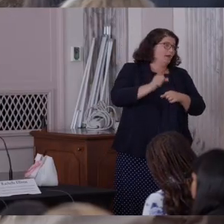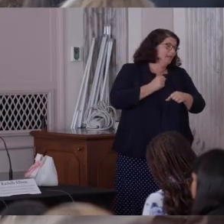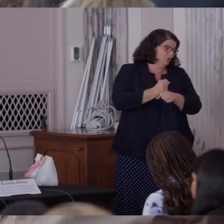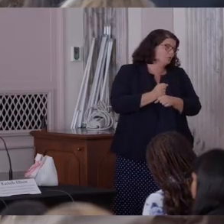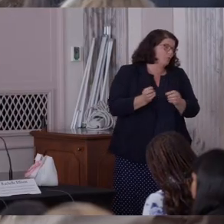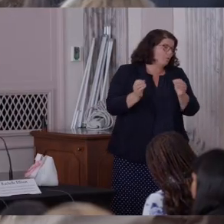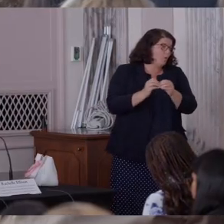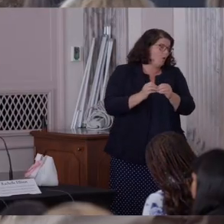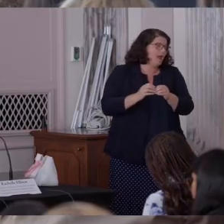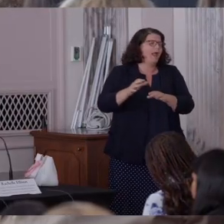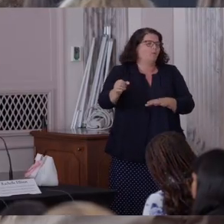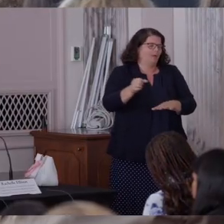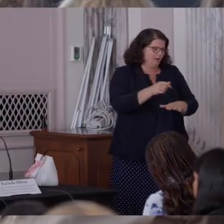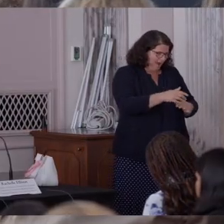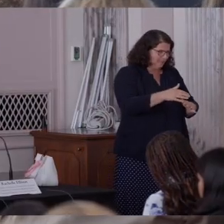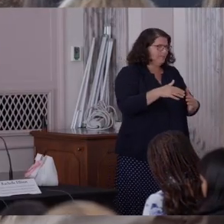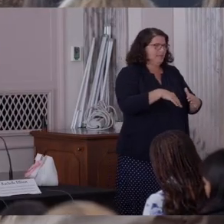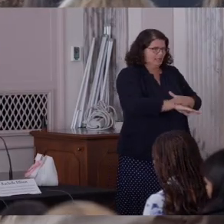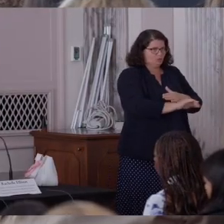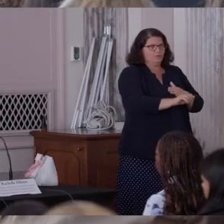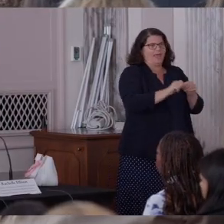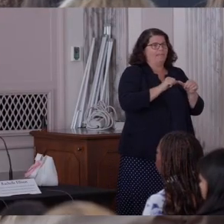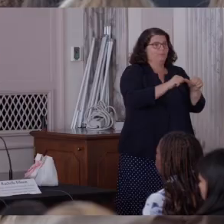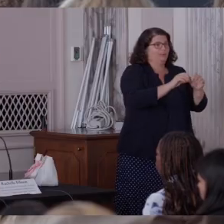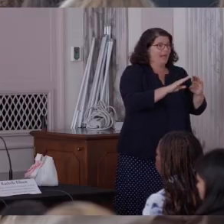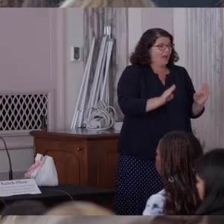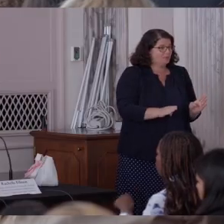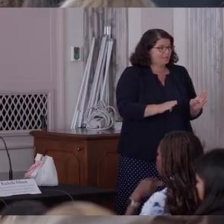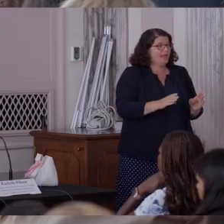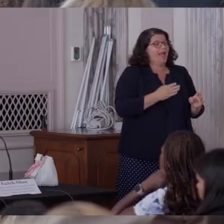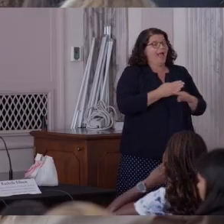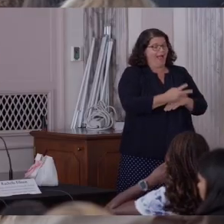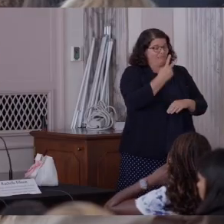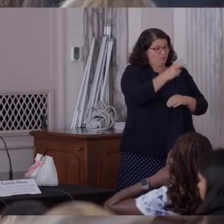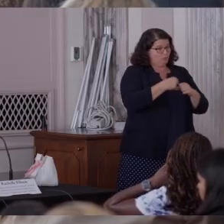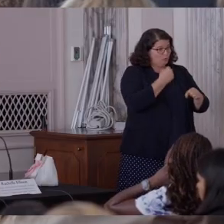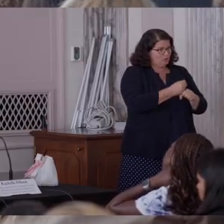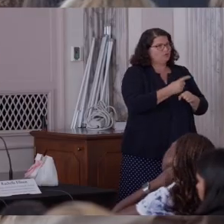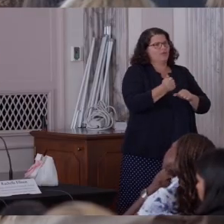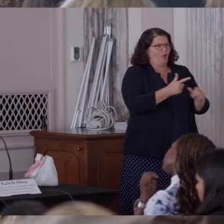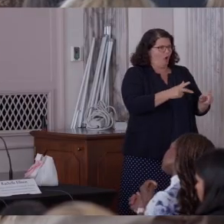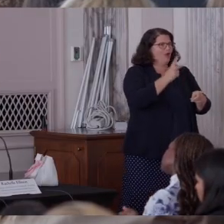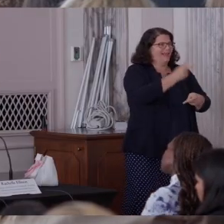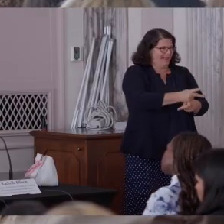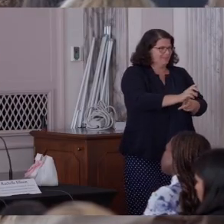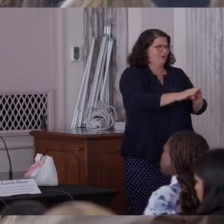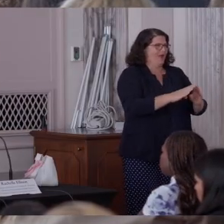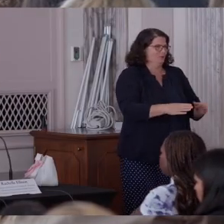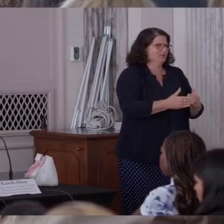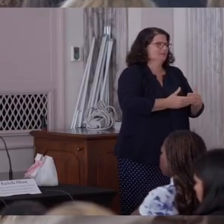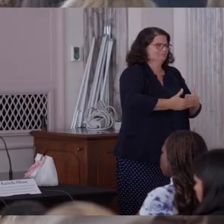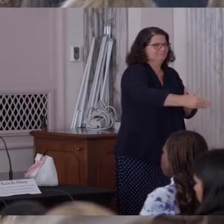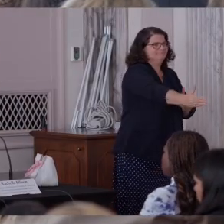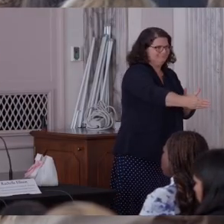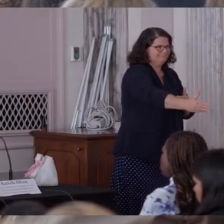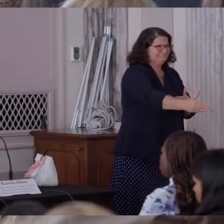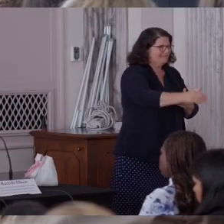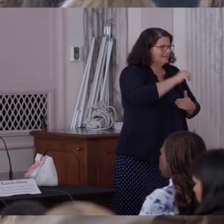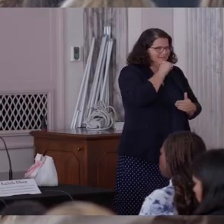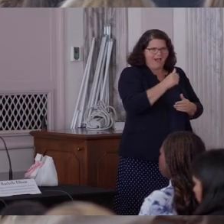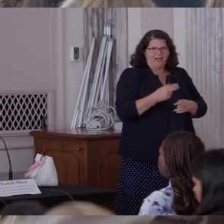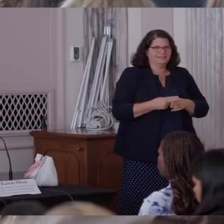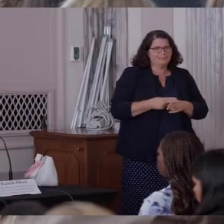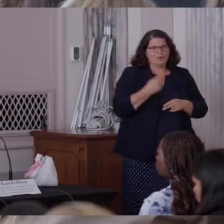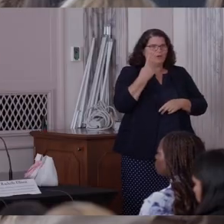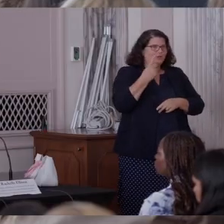and none of those people lost their housing after the 2-year limit. This is coupled with the changes